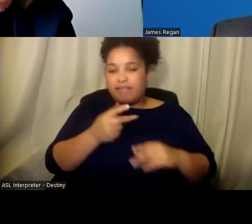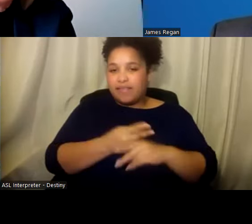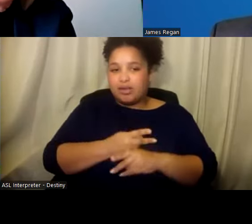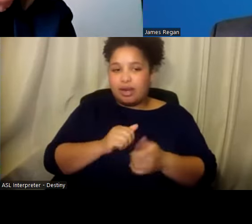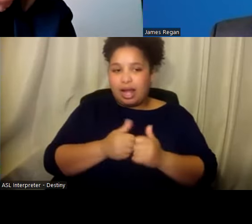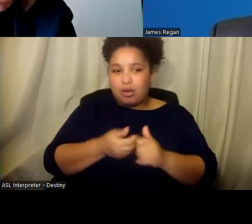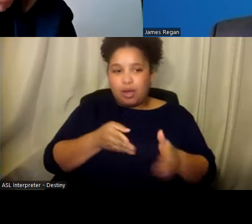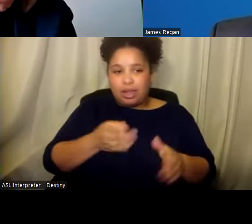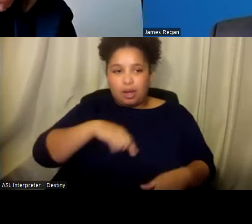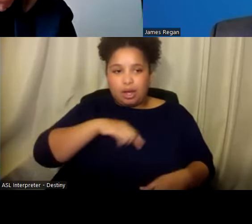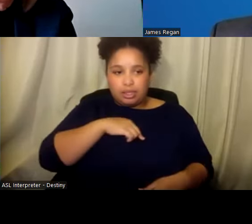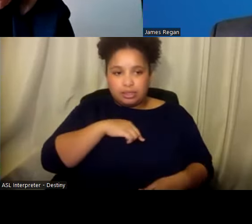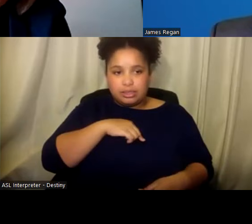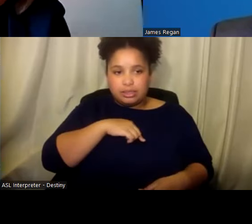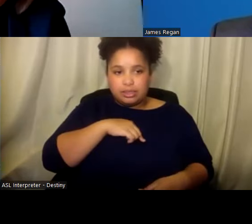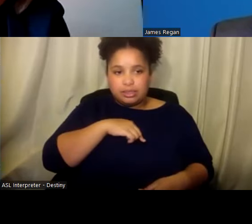to allow us to